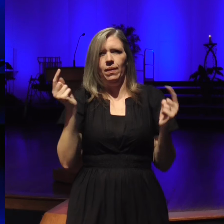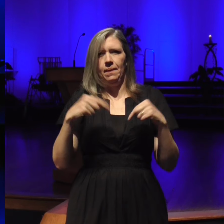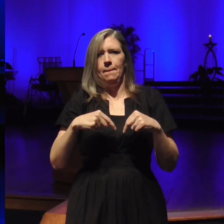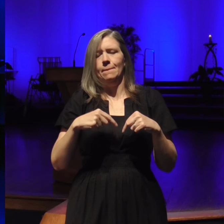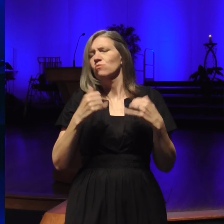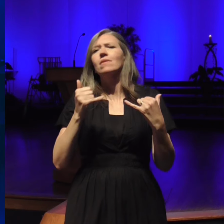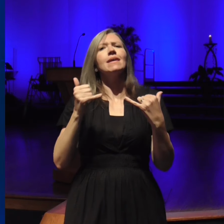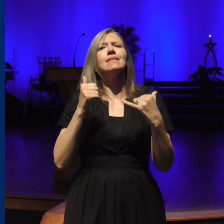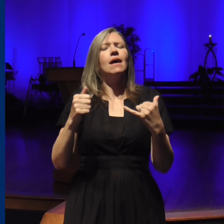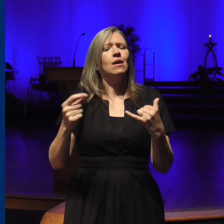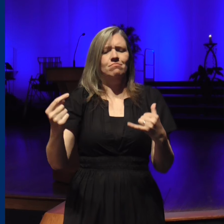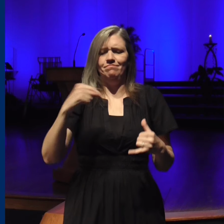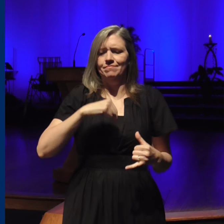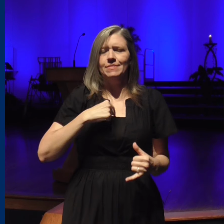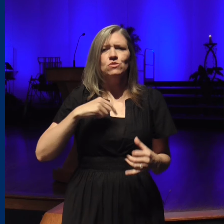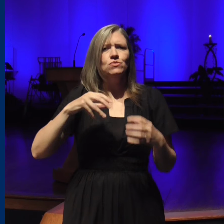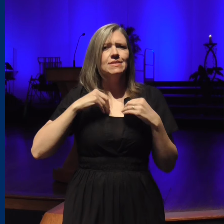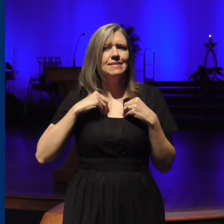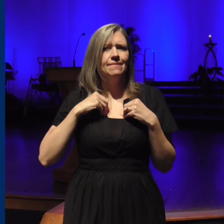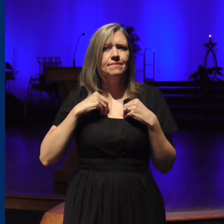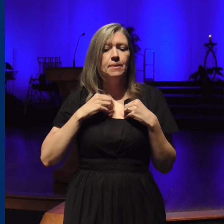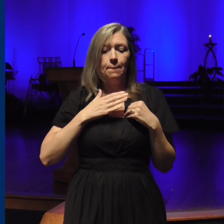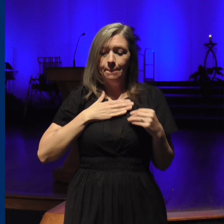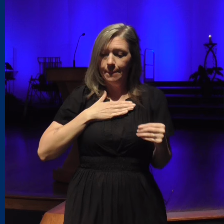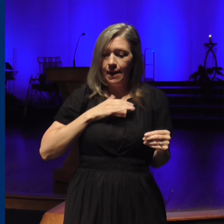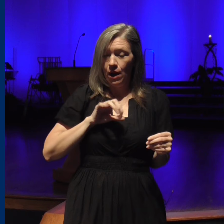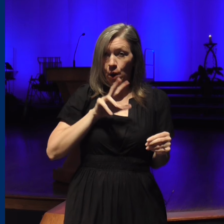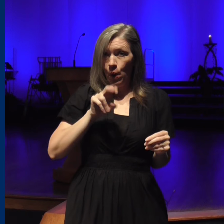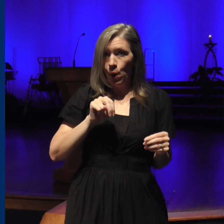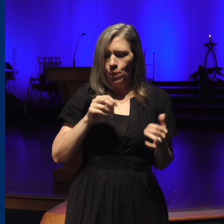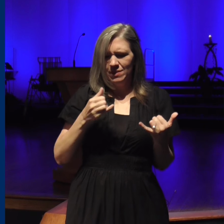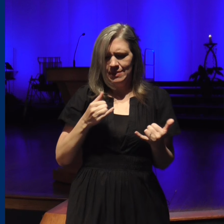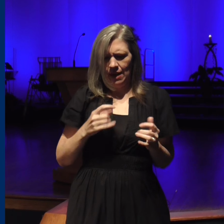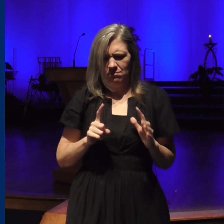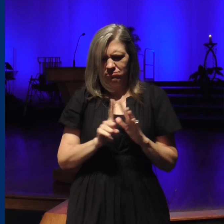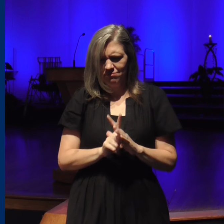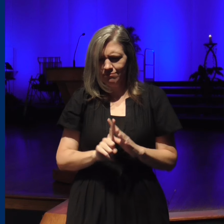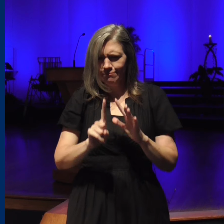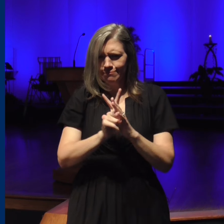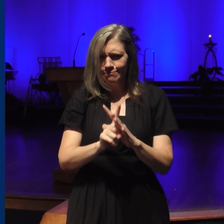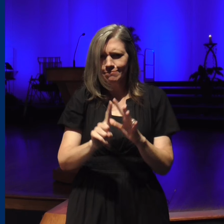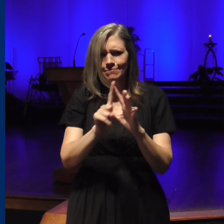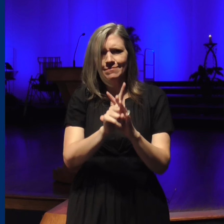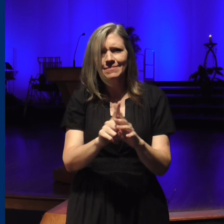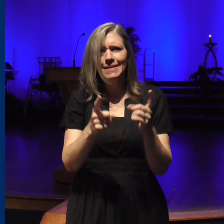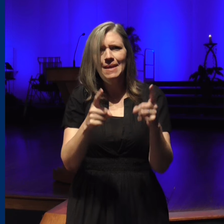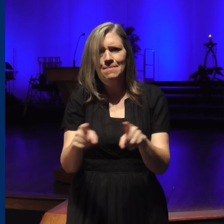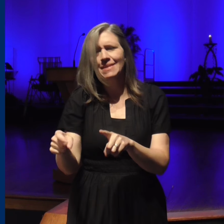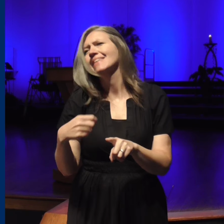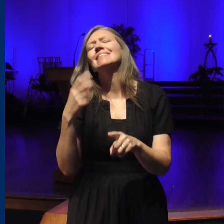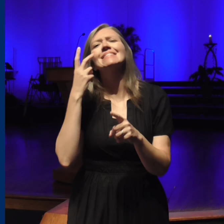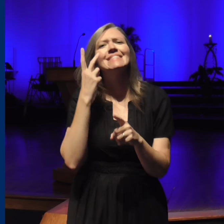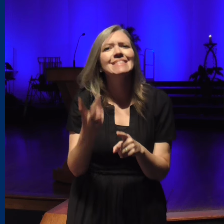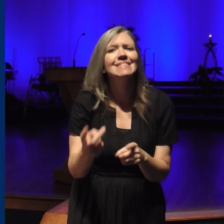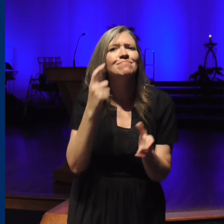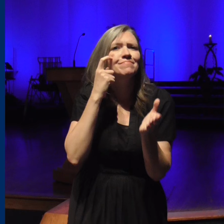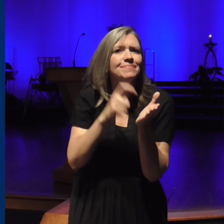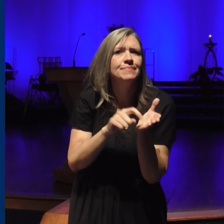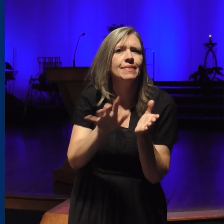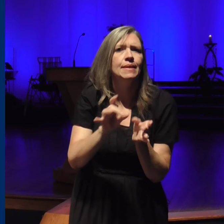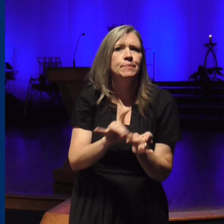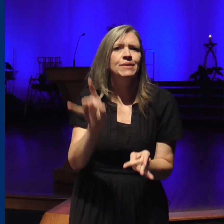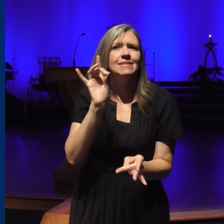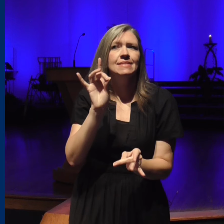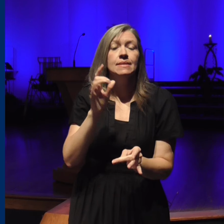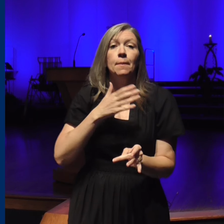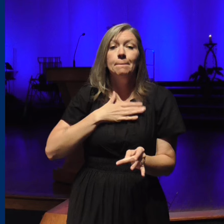From far and near, my own shall come to me. Even now it is coming to me, and I receive it. My own